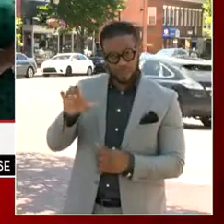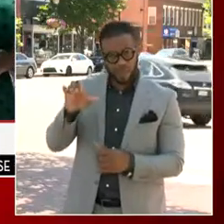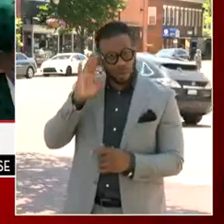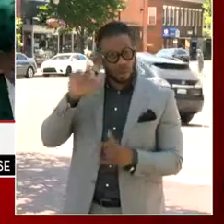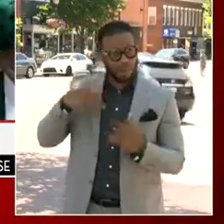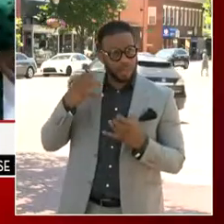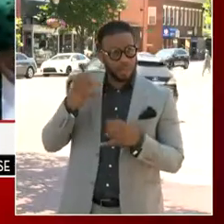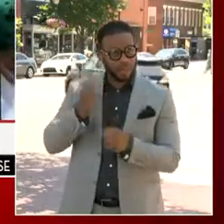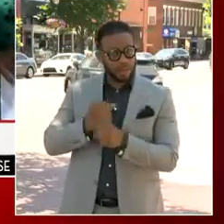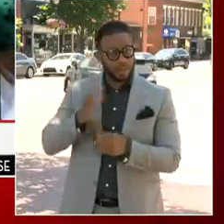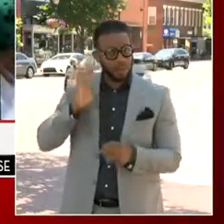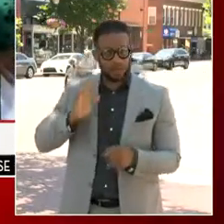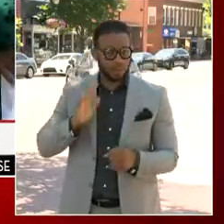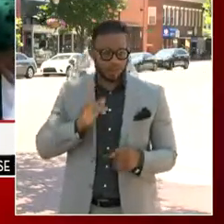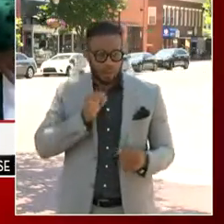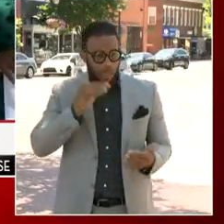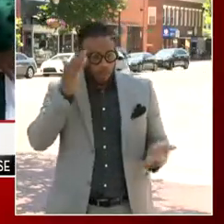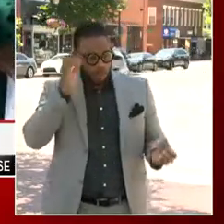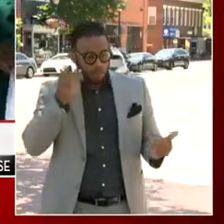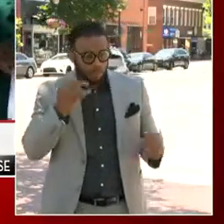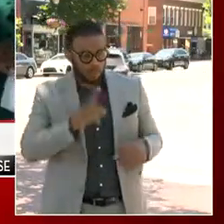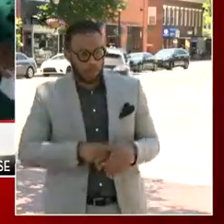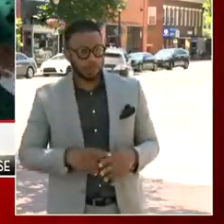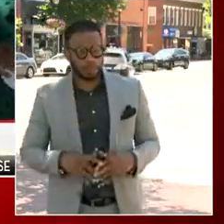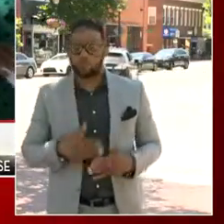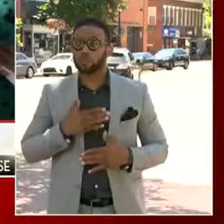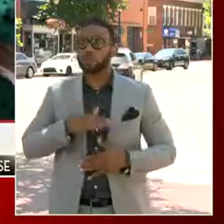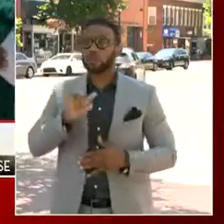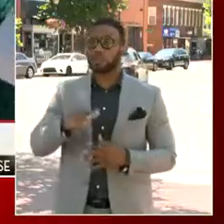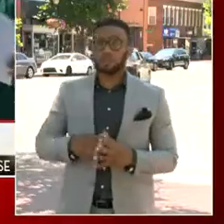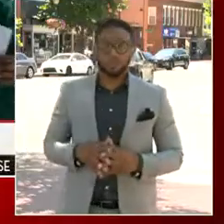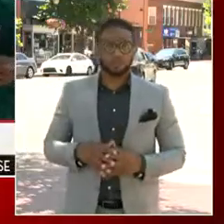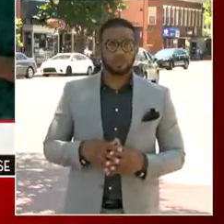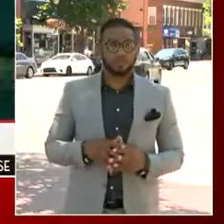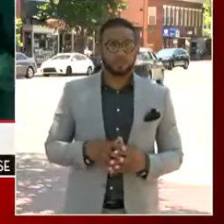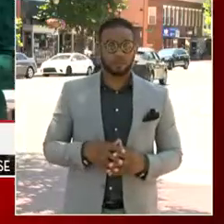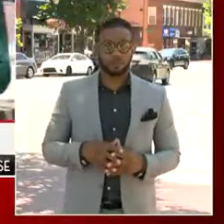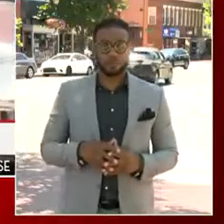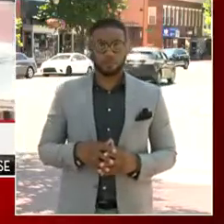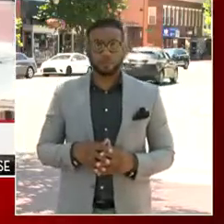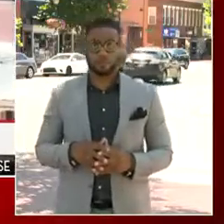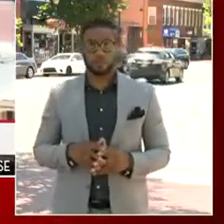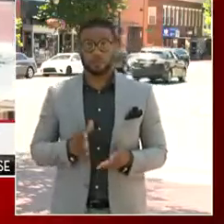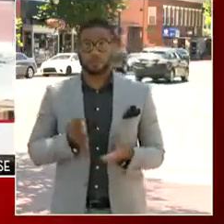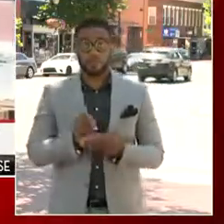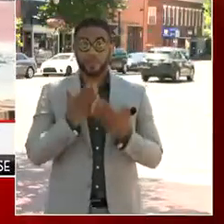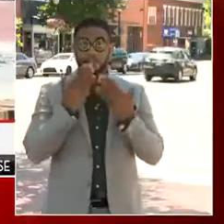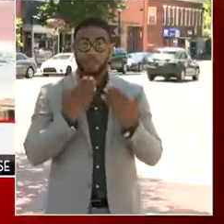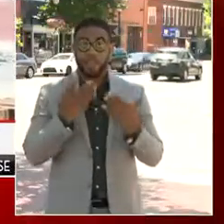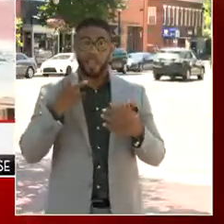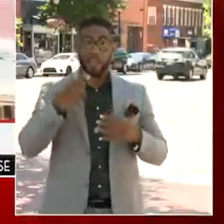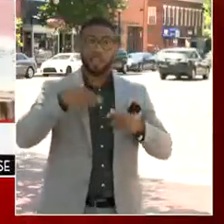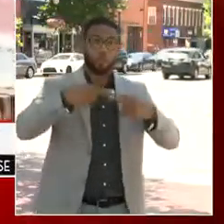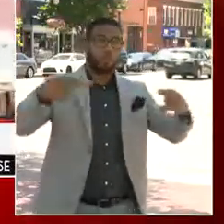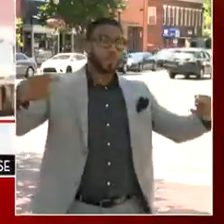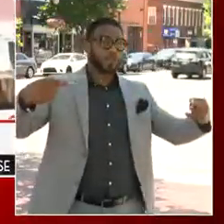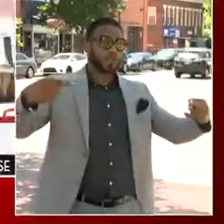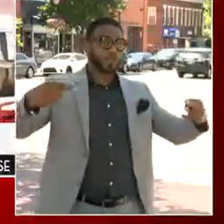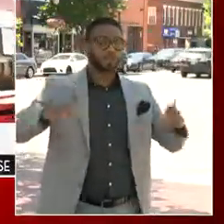there had been years past. Not that I'm aware of at this time. I appreciate the update. Thank you. All right, let's cut the ribbon.